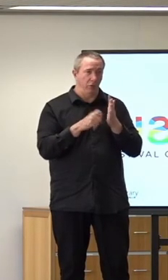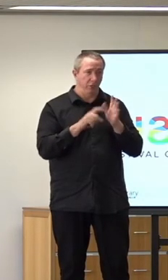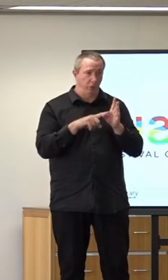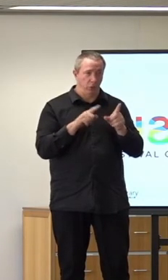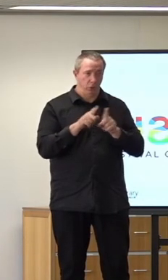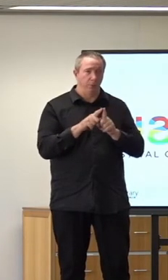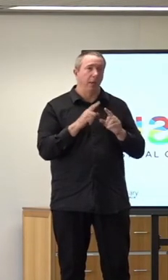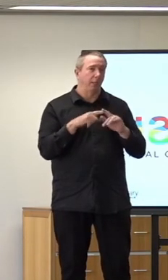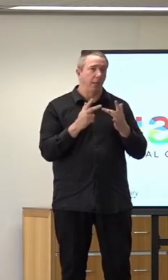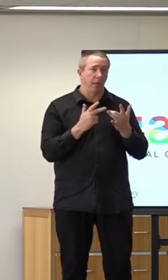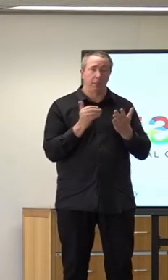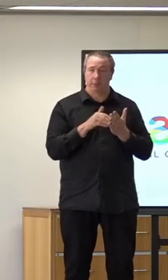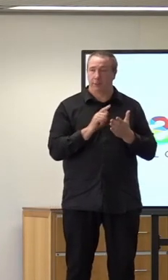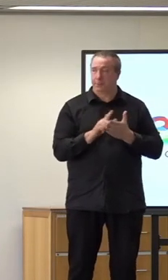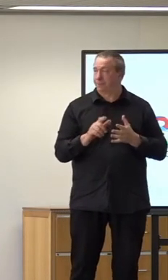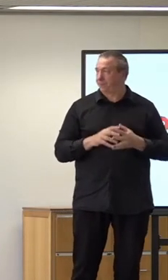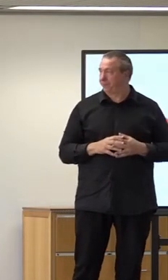about.